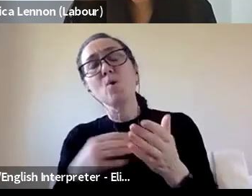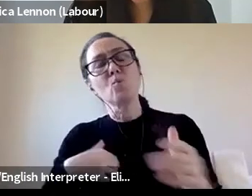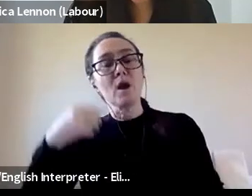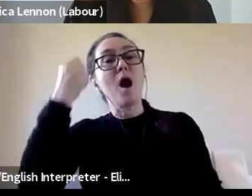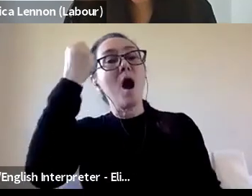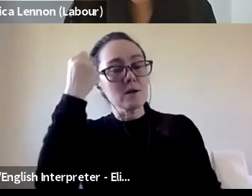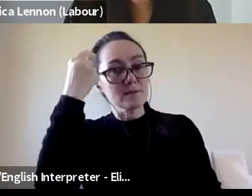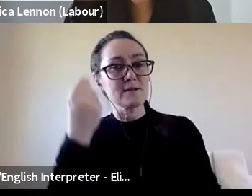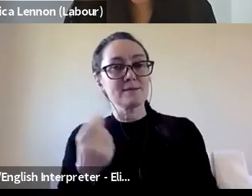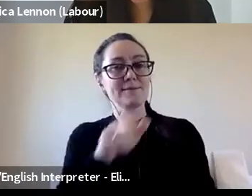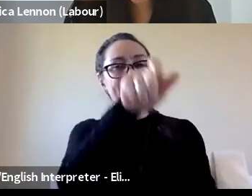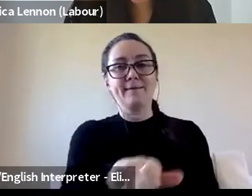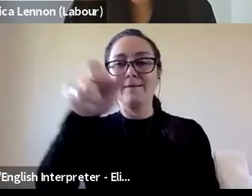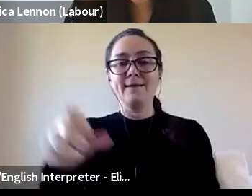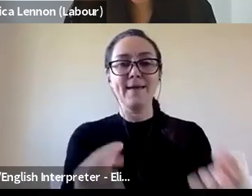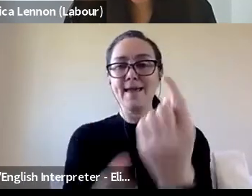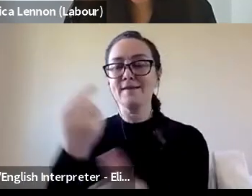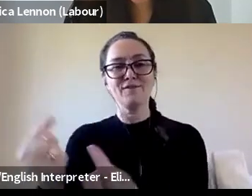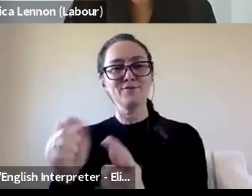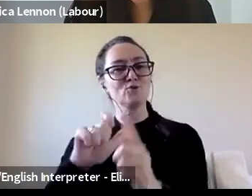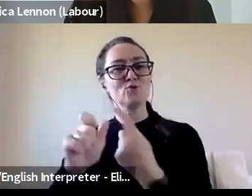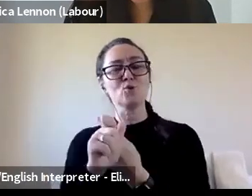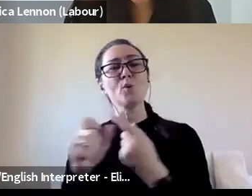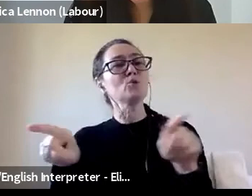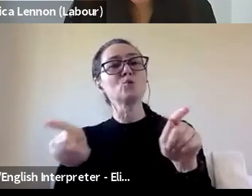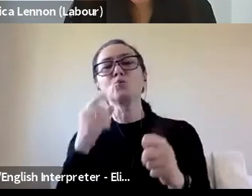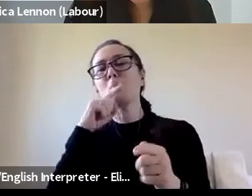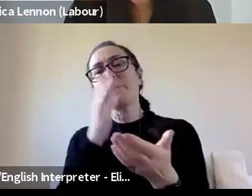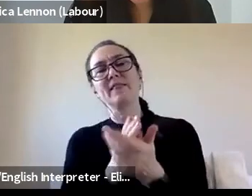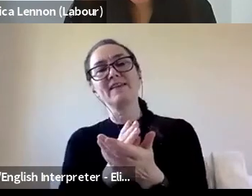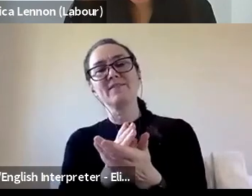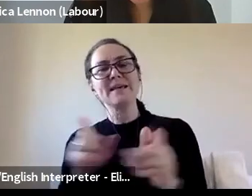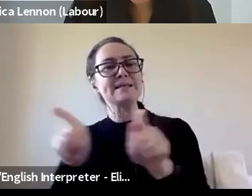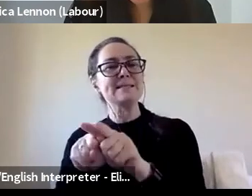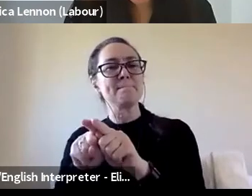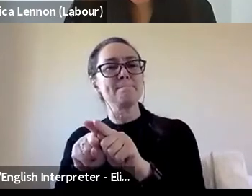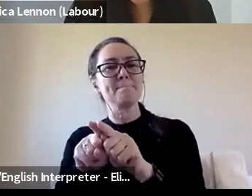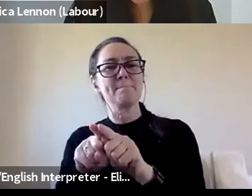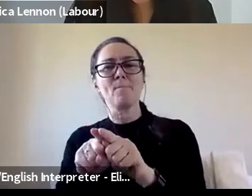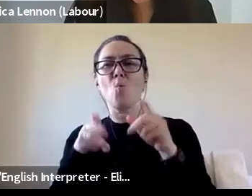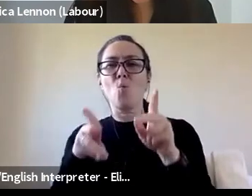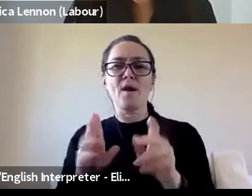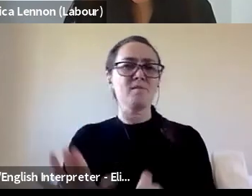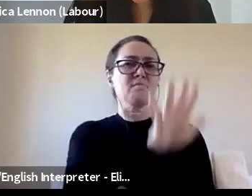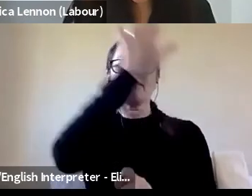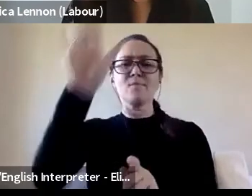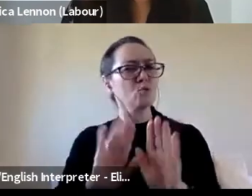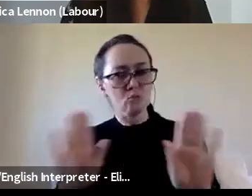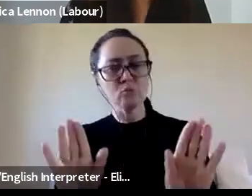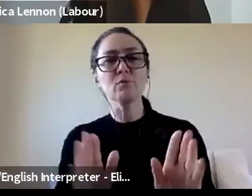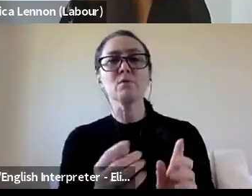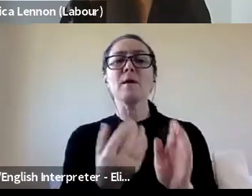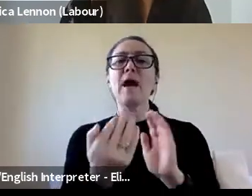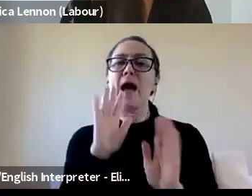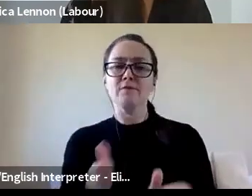individuals and community. So we don't believe in a one-size-fits-all approach. We recognise that we're all individuals, and what suits one person may not be right for